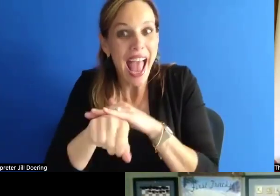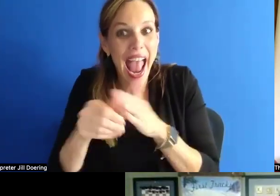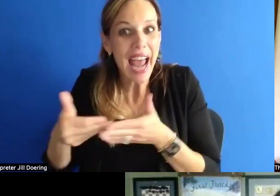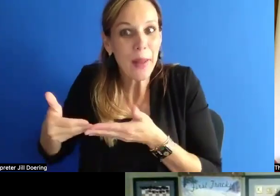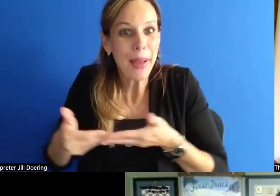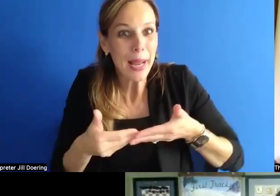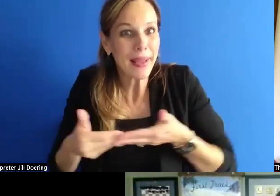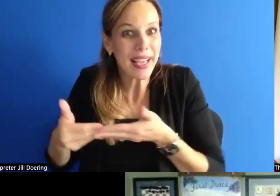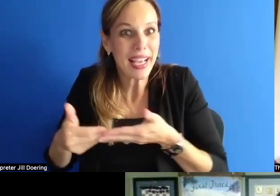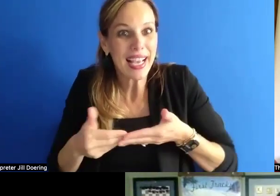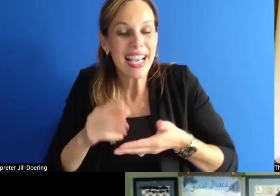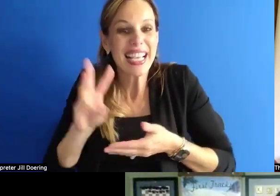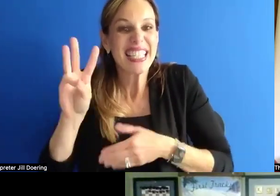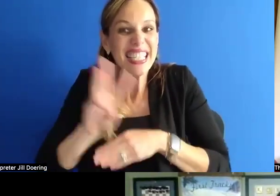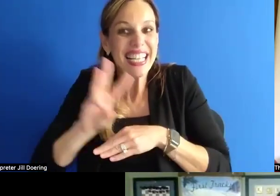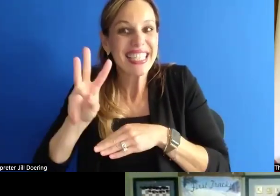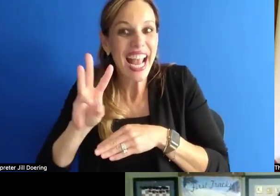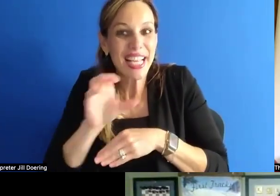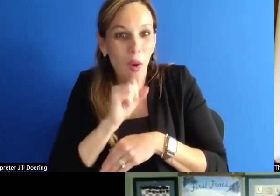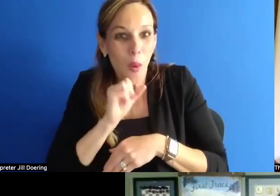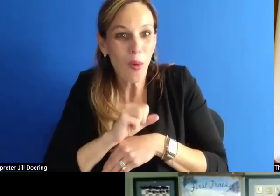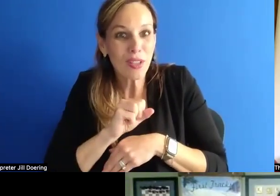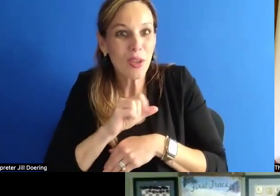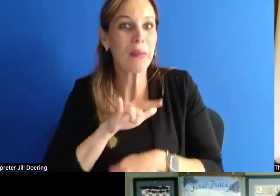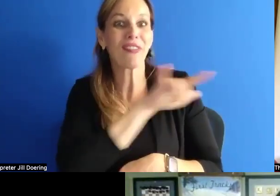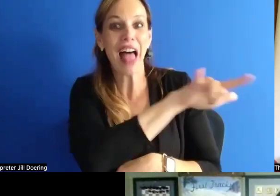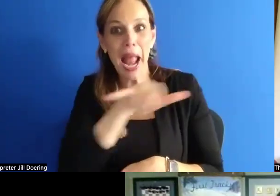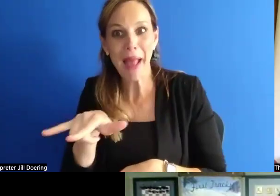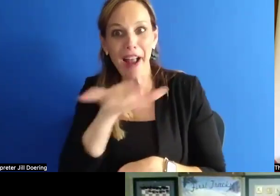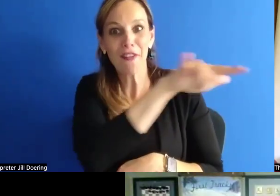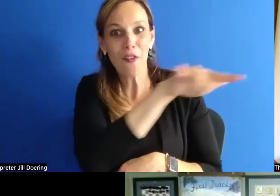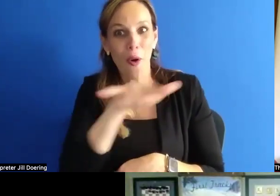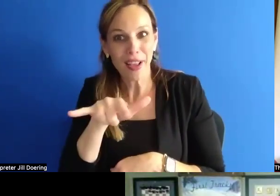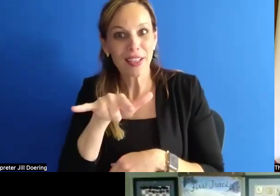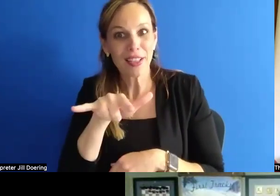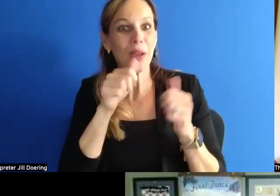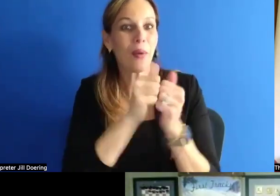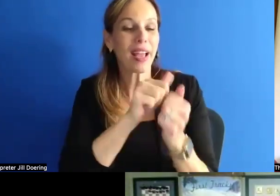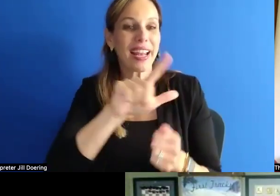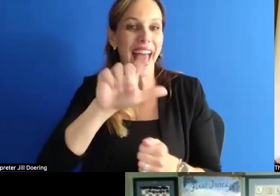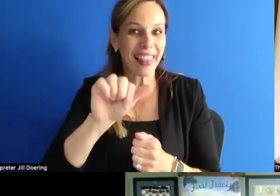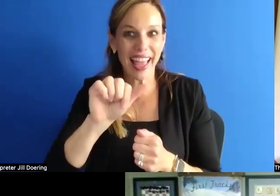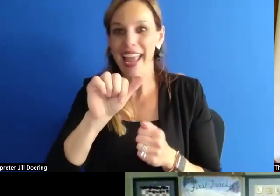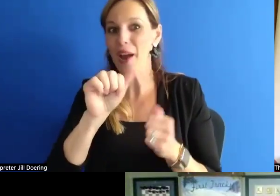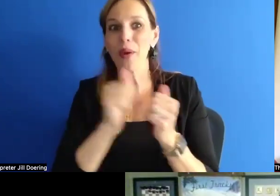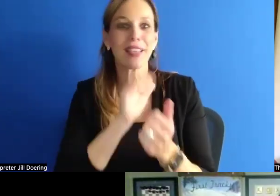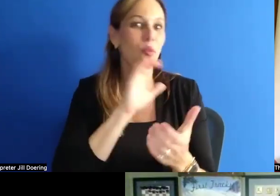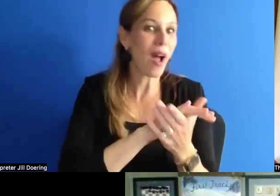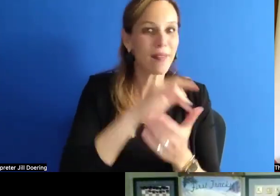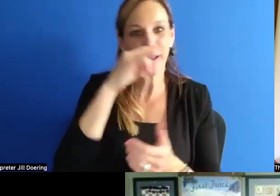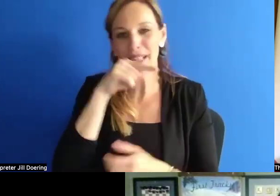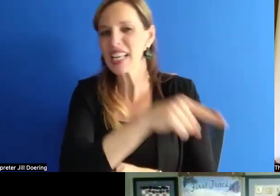going back and forth to LA to be with his wife and his kids. And he's just so selfless and so